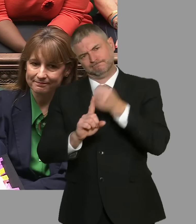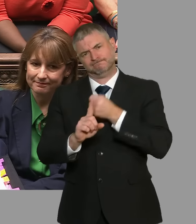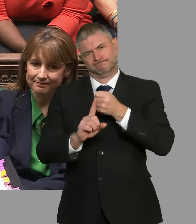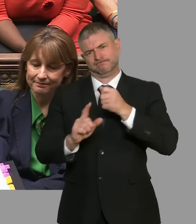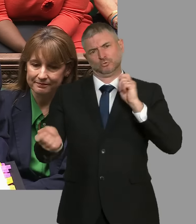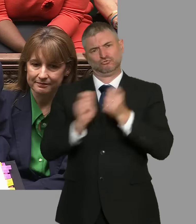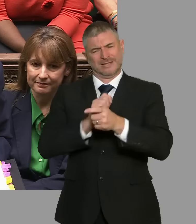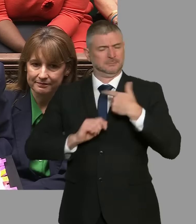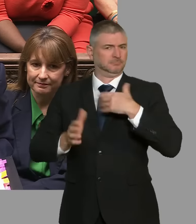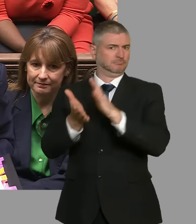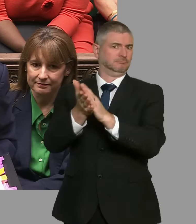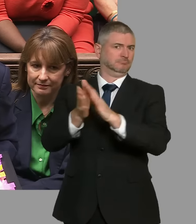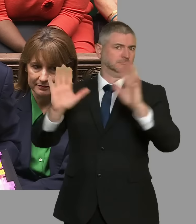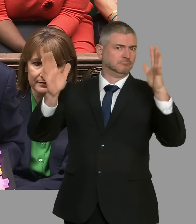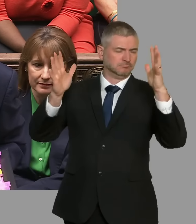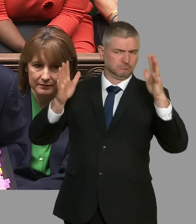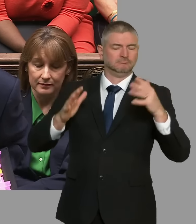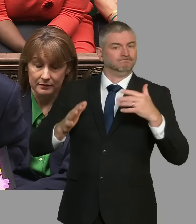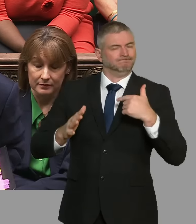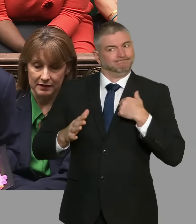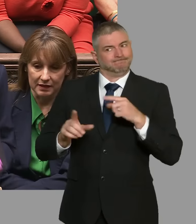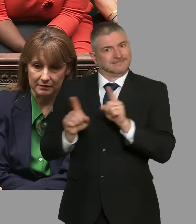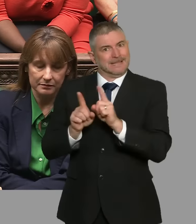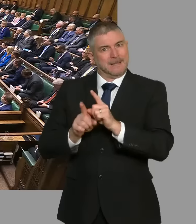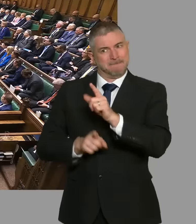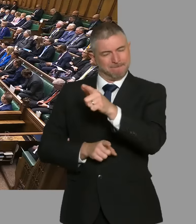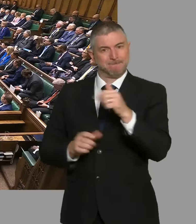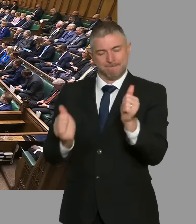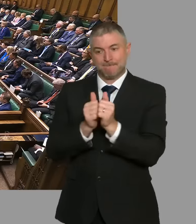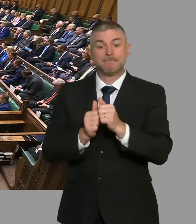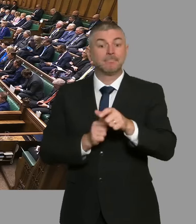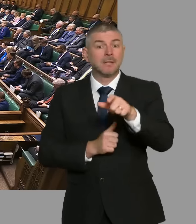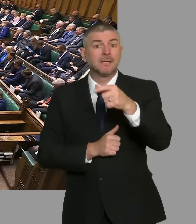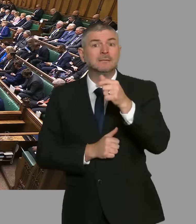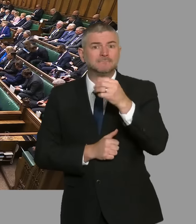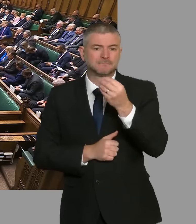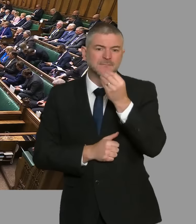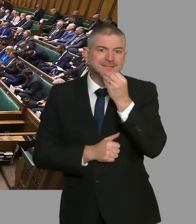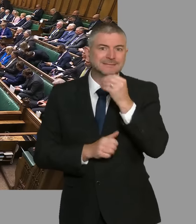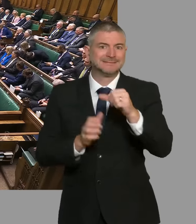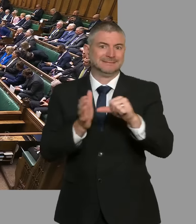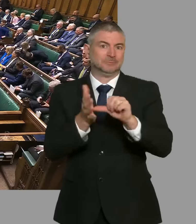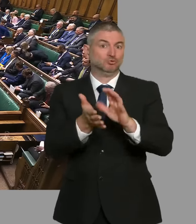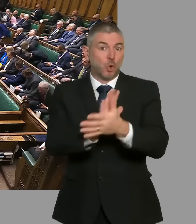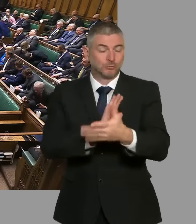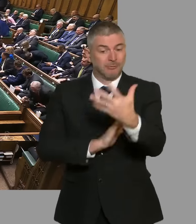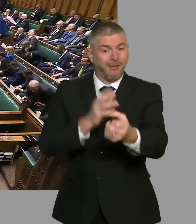disorder gets the care and the support that they need. Let the front benches change over.